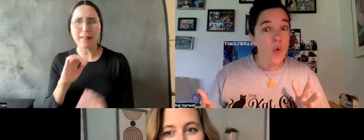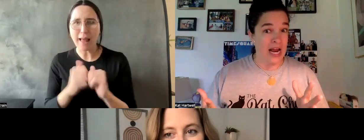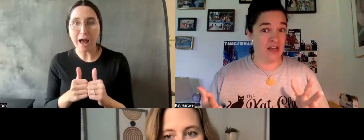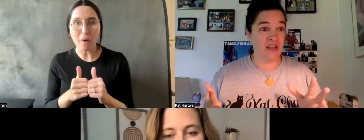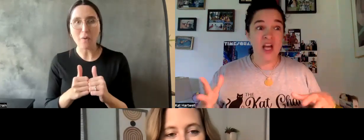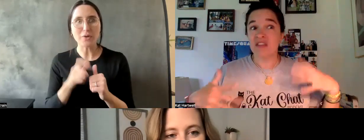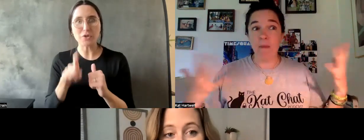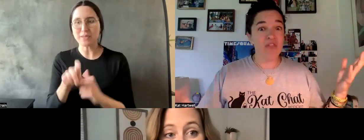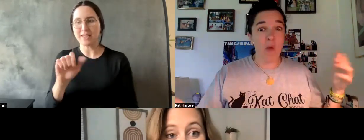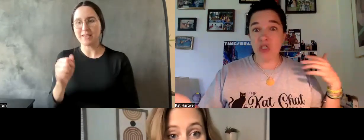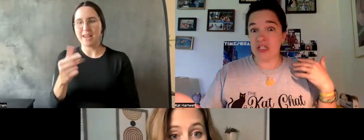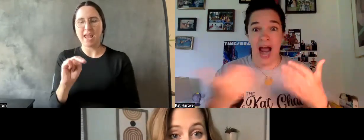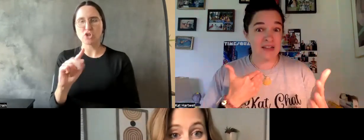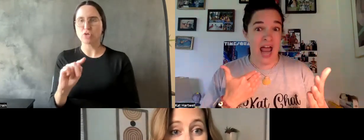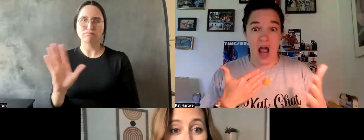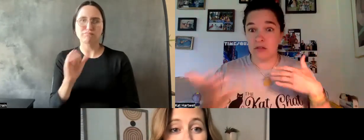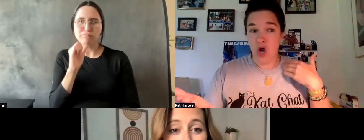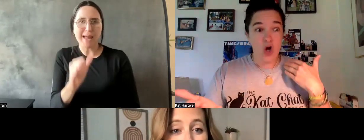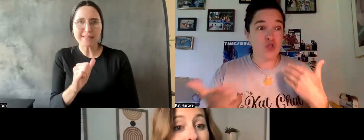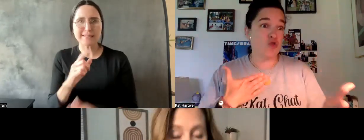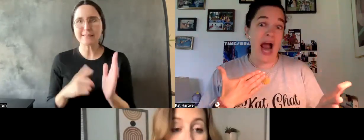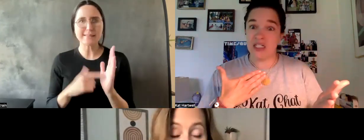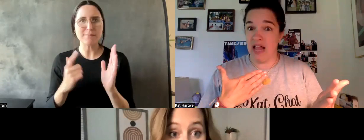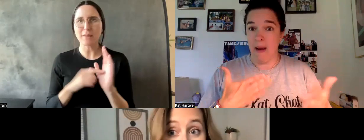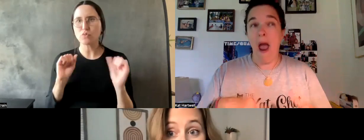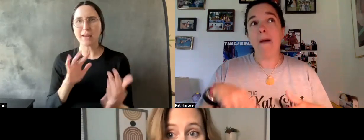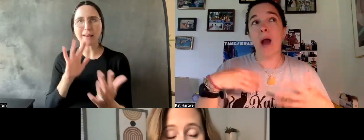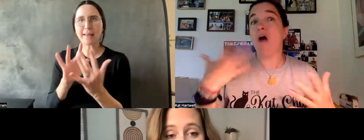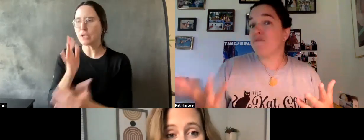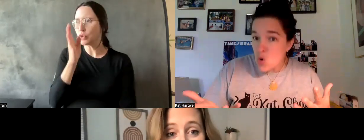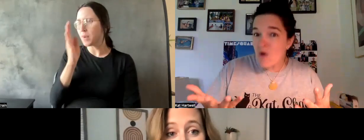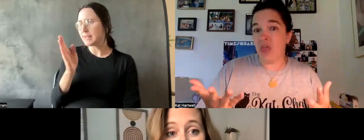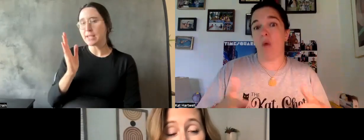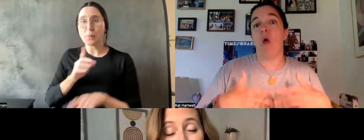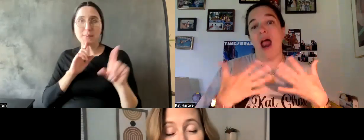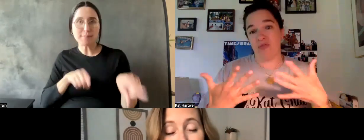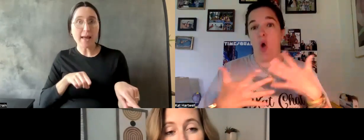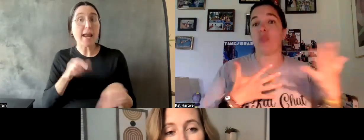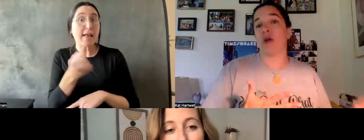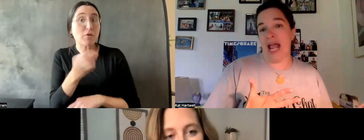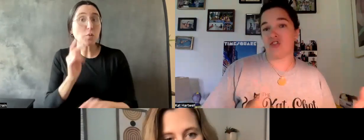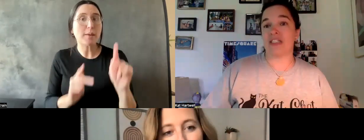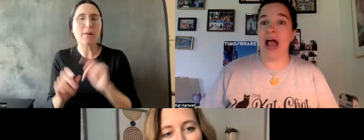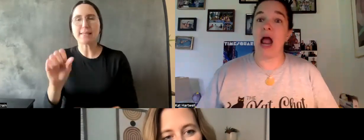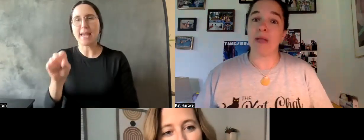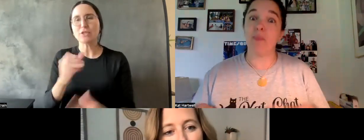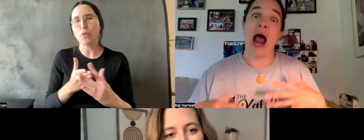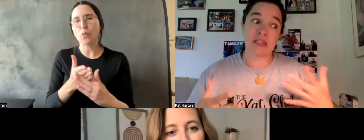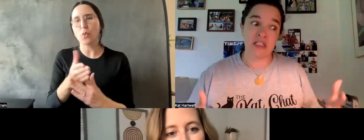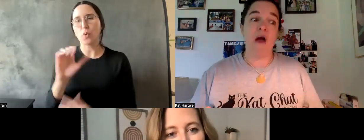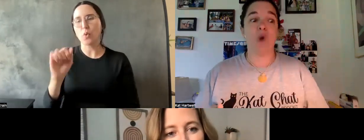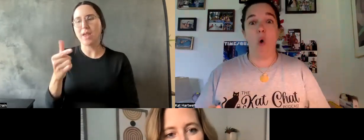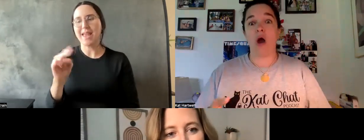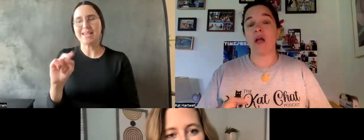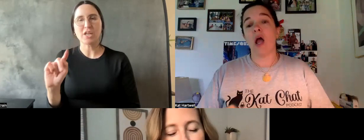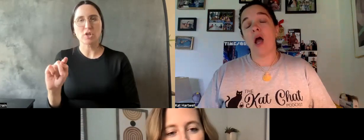not all of them. Some of them would just contact directly, but a few of them, I have to go through an agent, like I'm in the